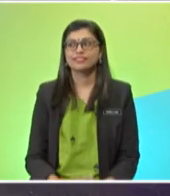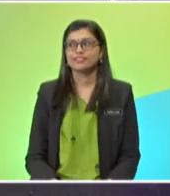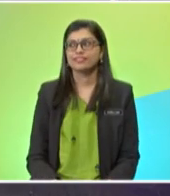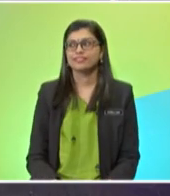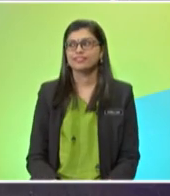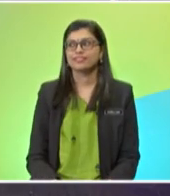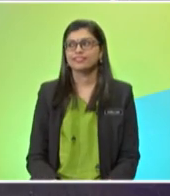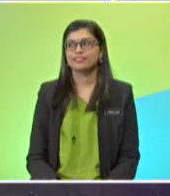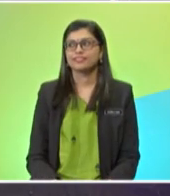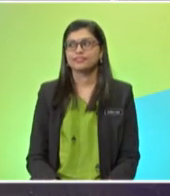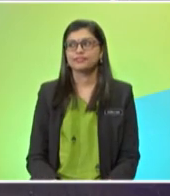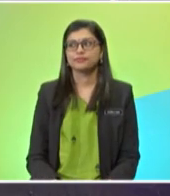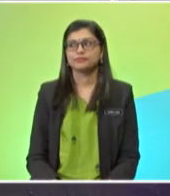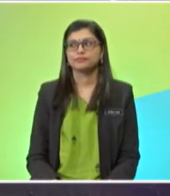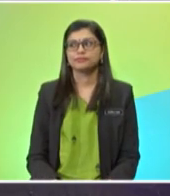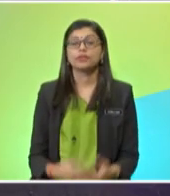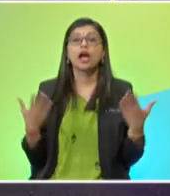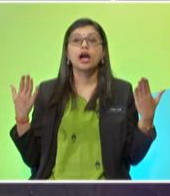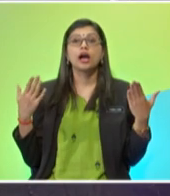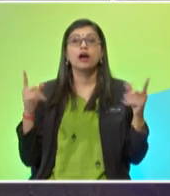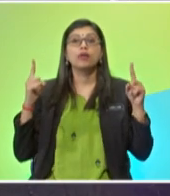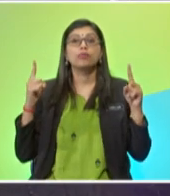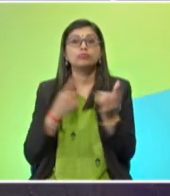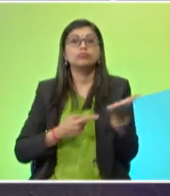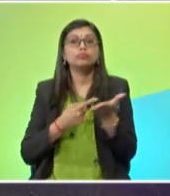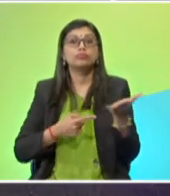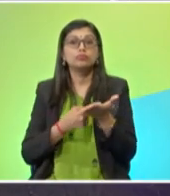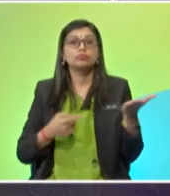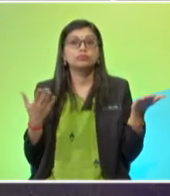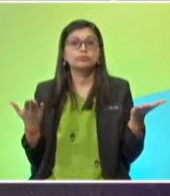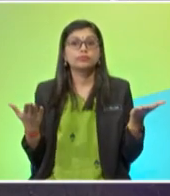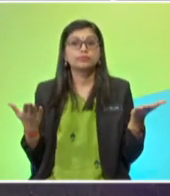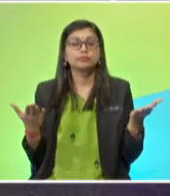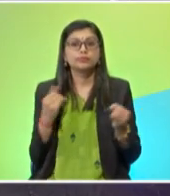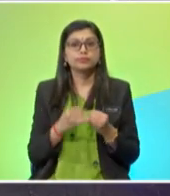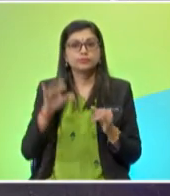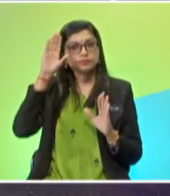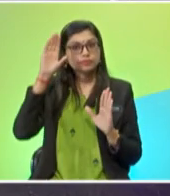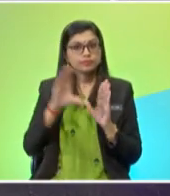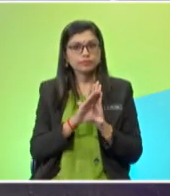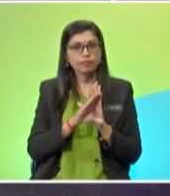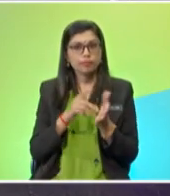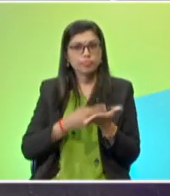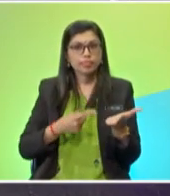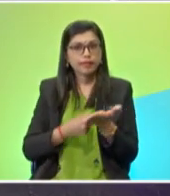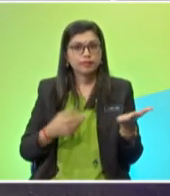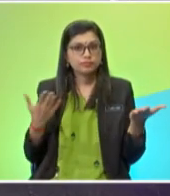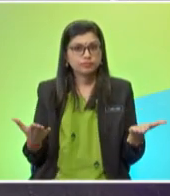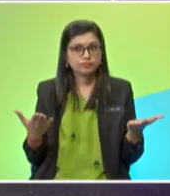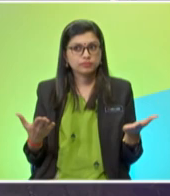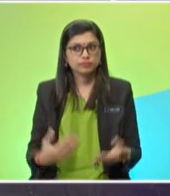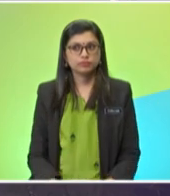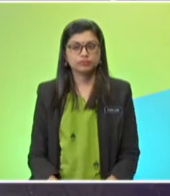Now, okay. Which picture is this? Okay, the last one, last one. Help me here. It must